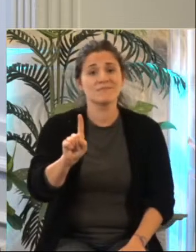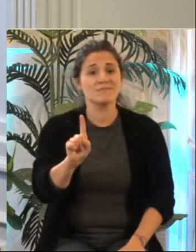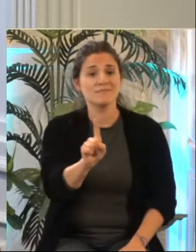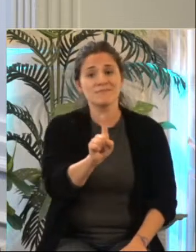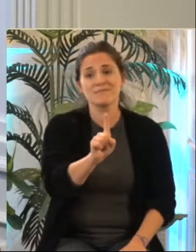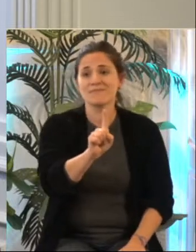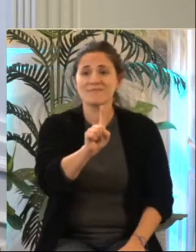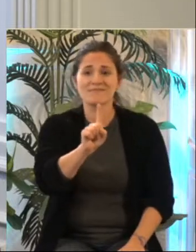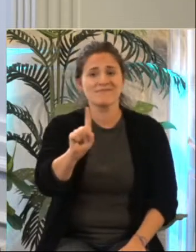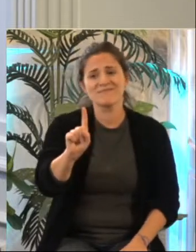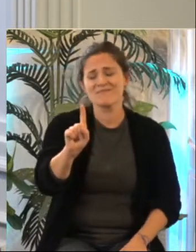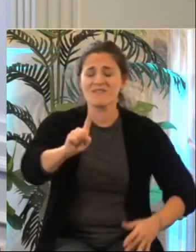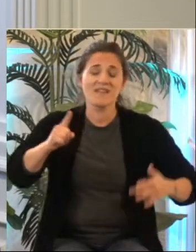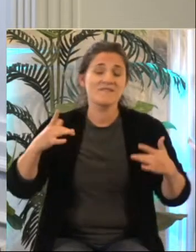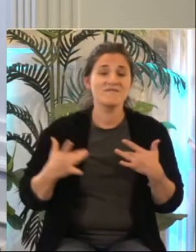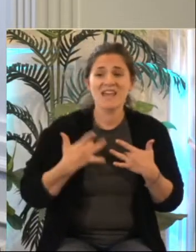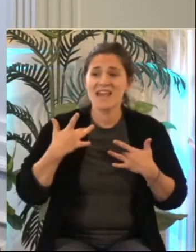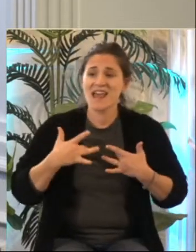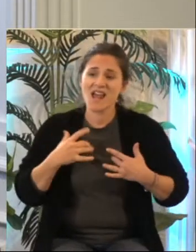good. I'm